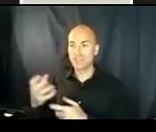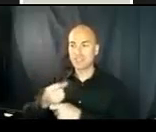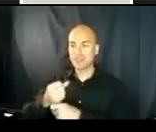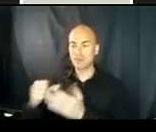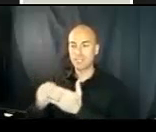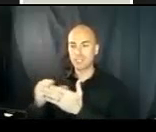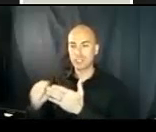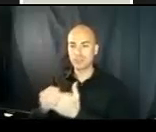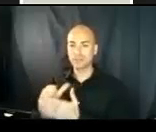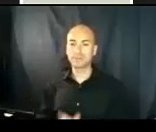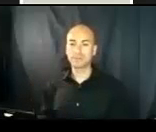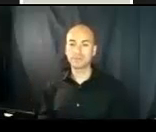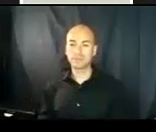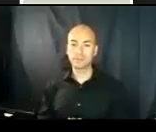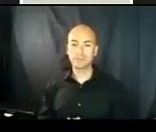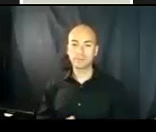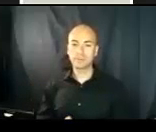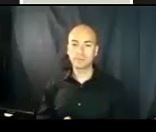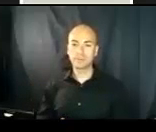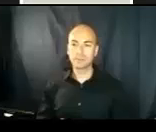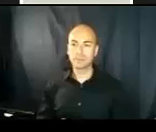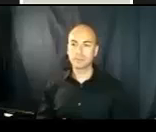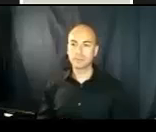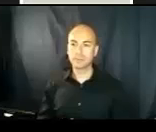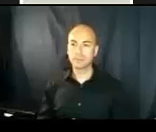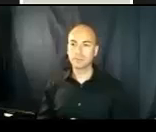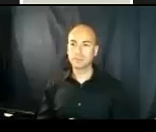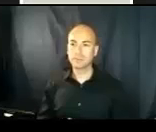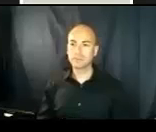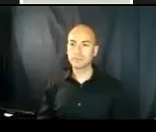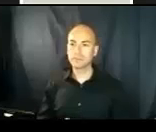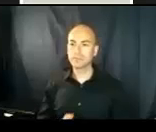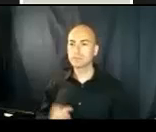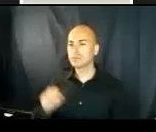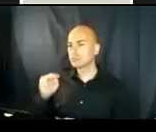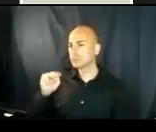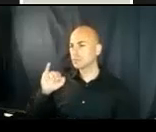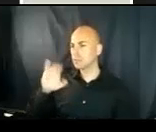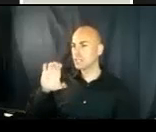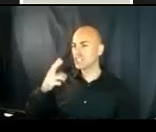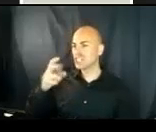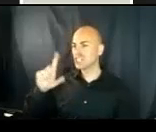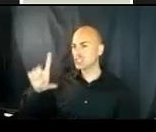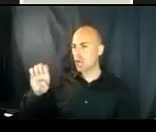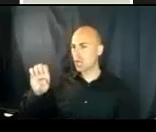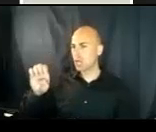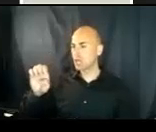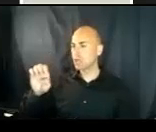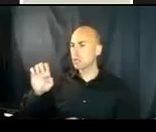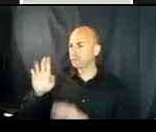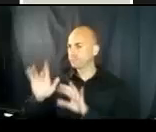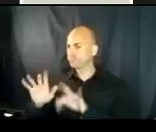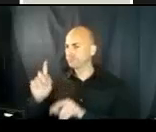again, you want to make sure that, and I'm not sure, Michelle, if this is what you're asking, but one of the things that I've